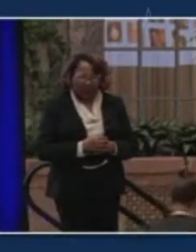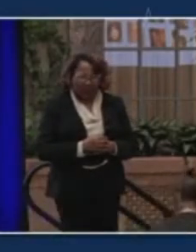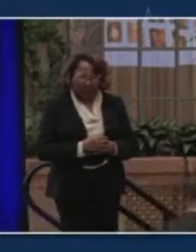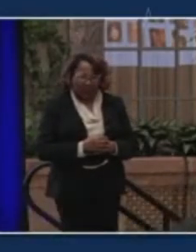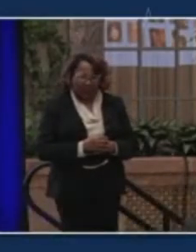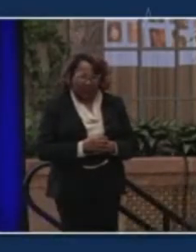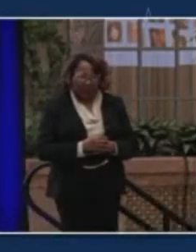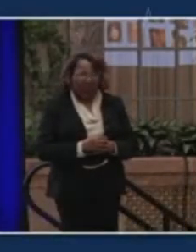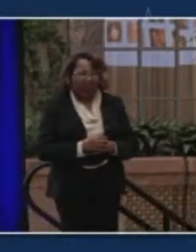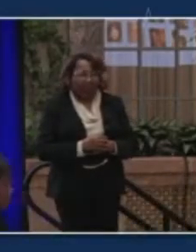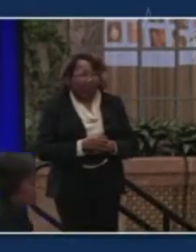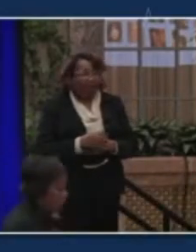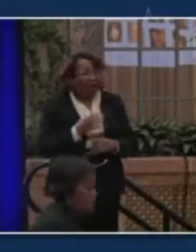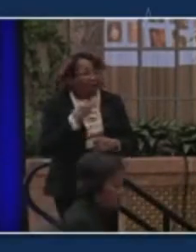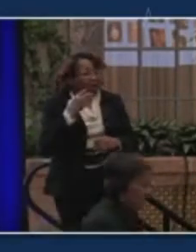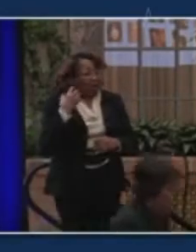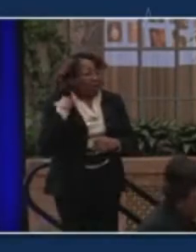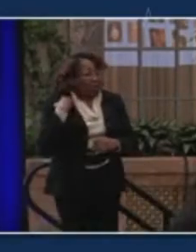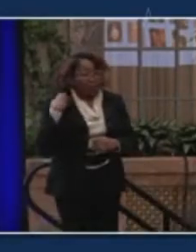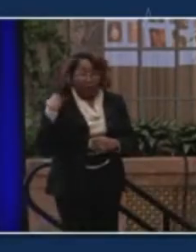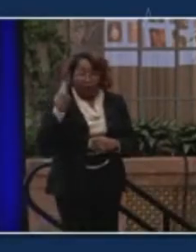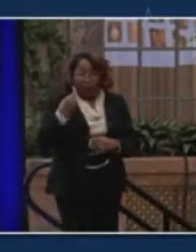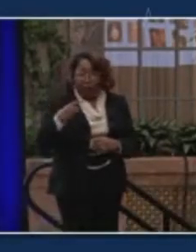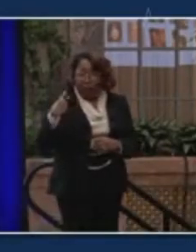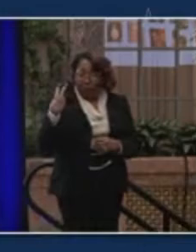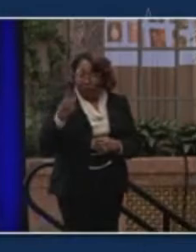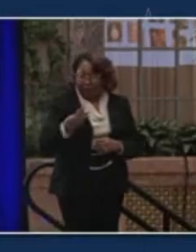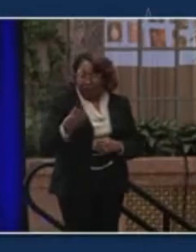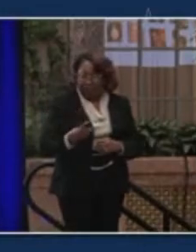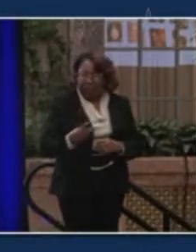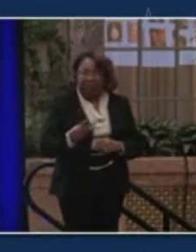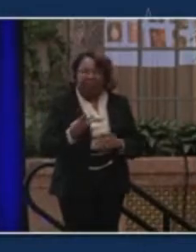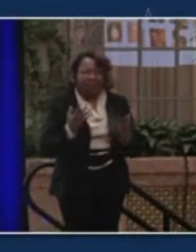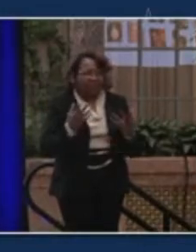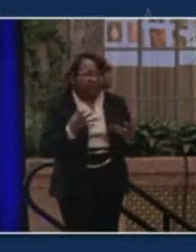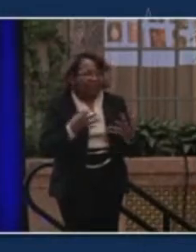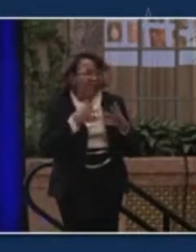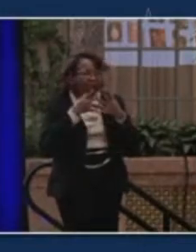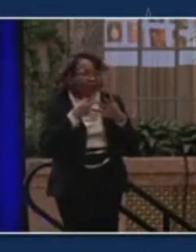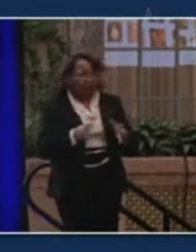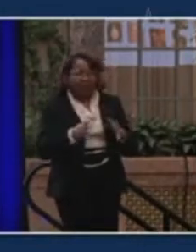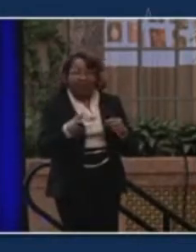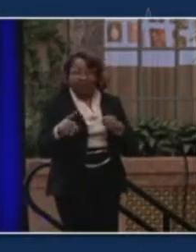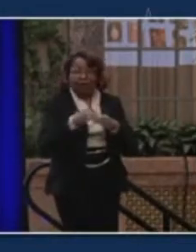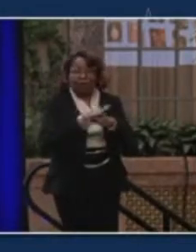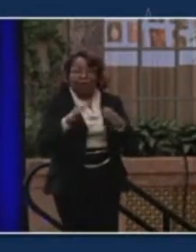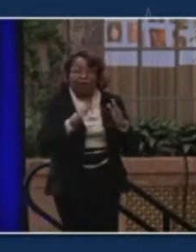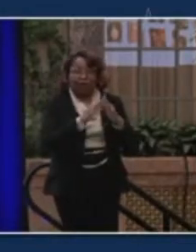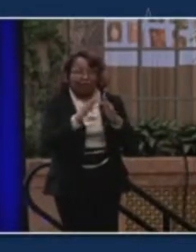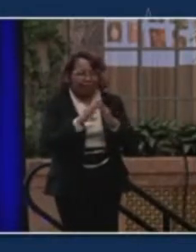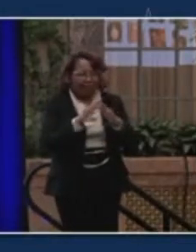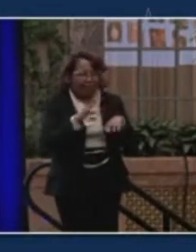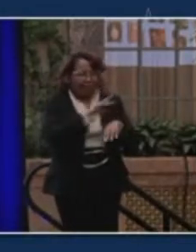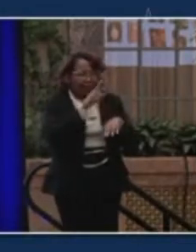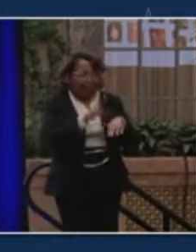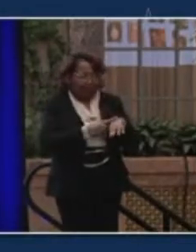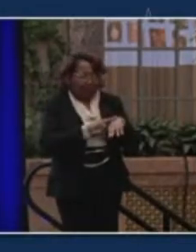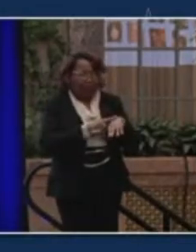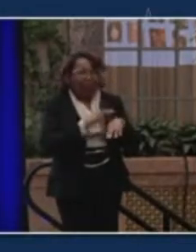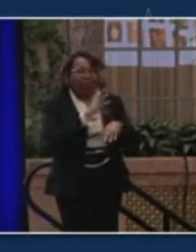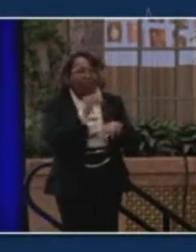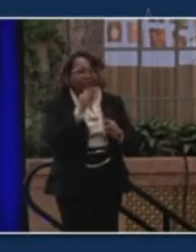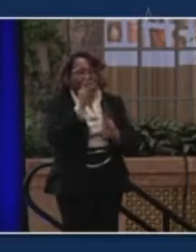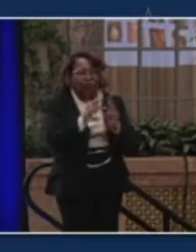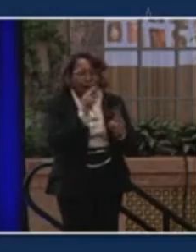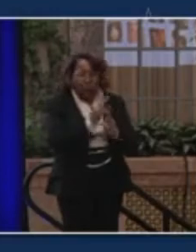The late Mayor Harold Washington left those of us here tonight, the entire city of Chicago, the nation, and indeed the world,